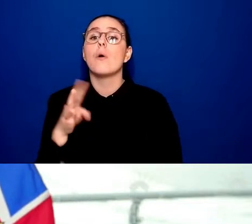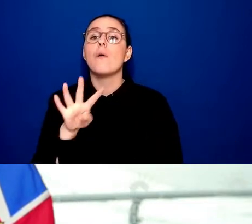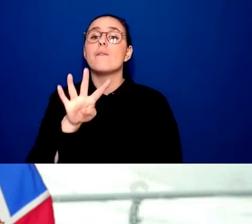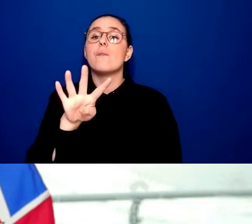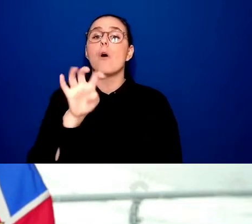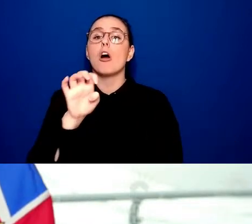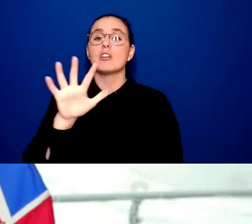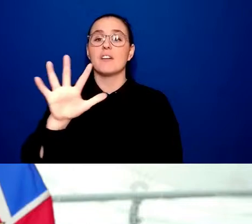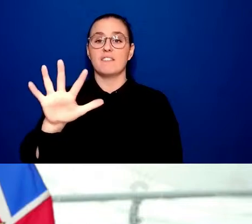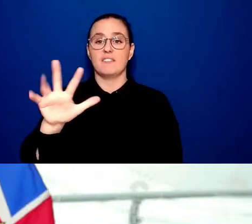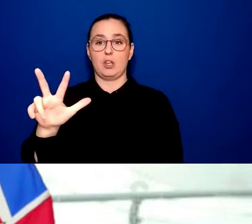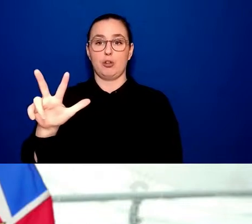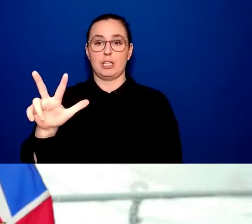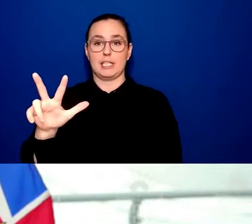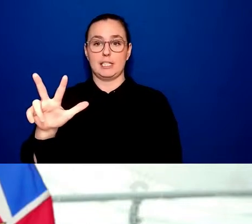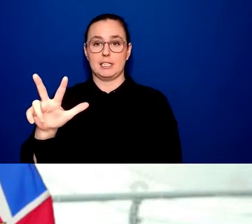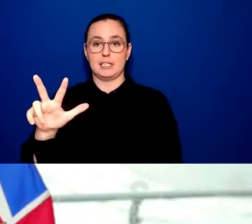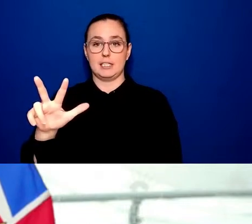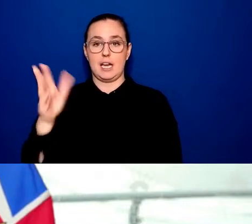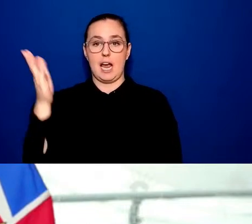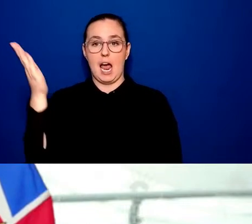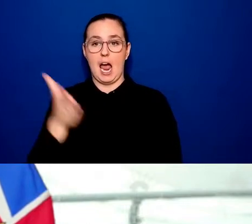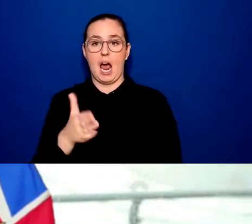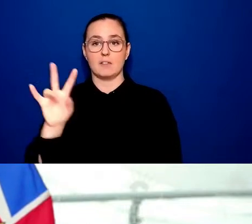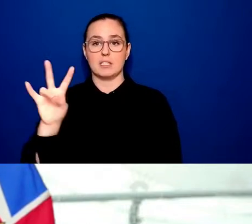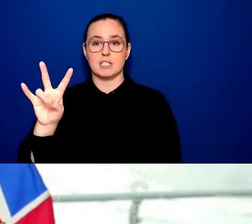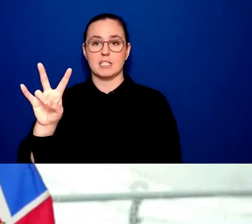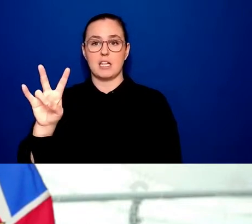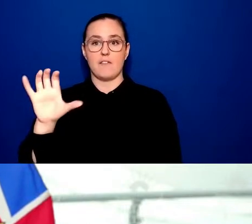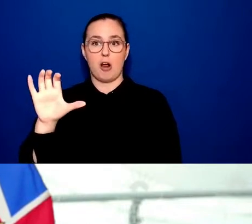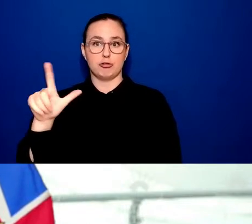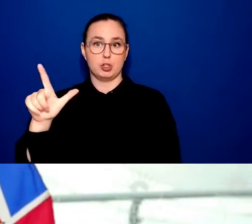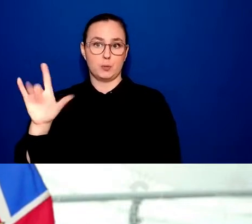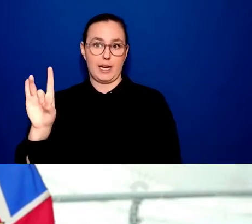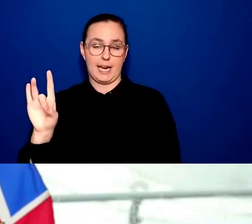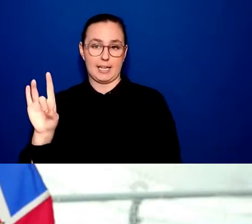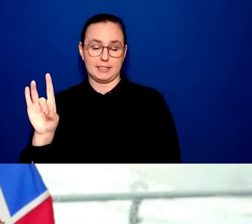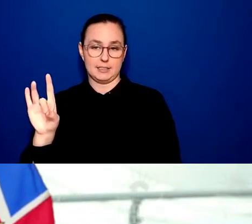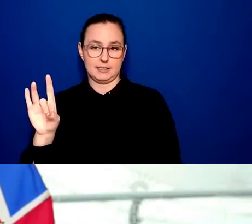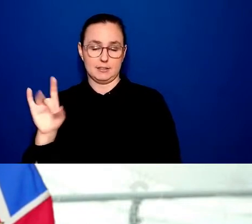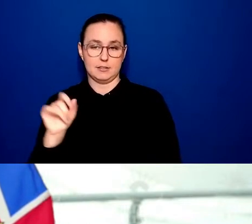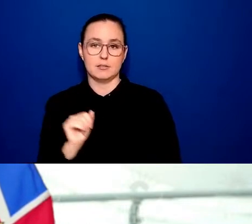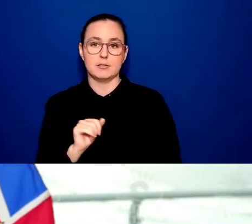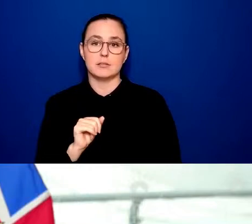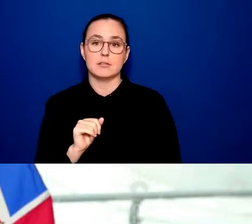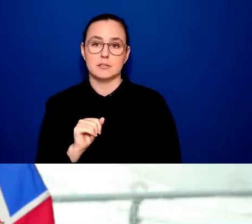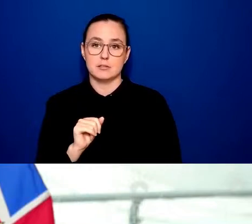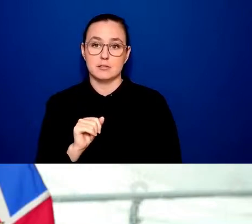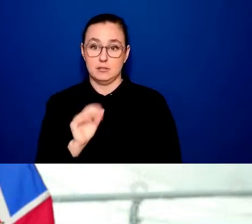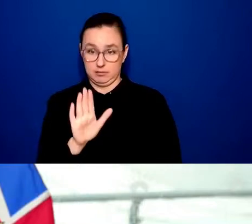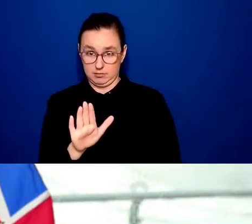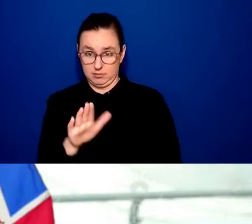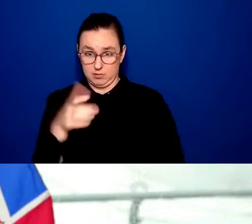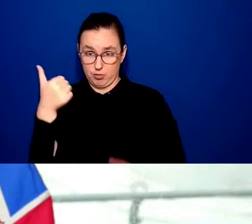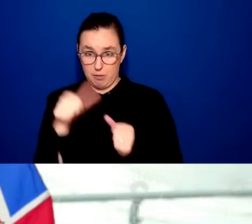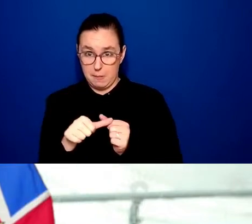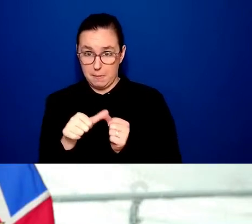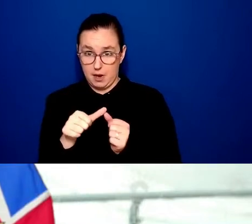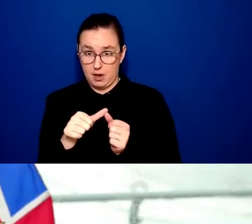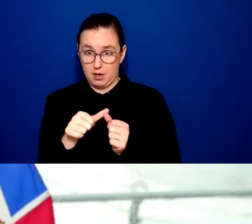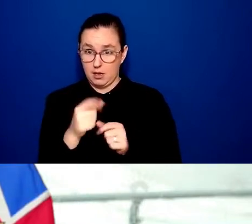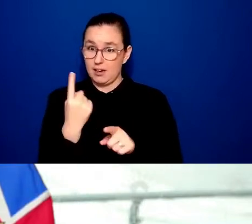in total out of 728 total beds, but our base bed, remember, our base bed complement